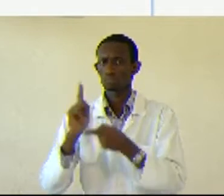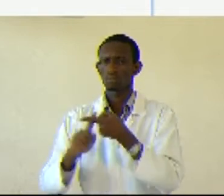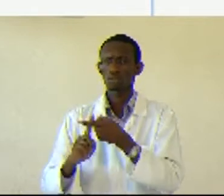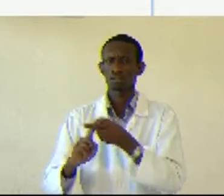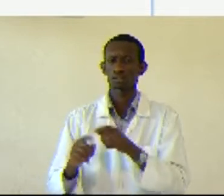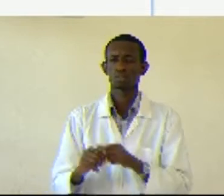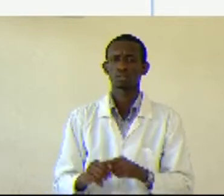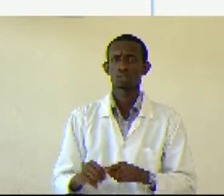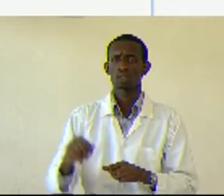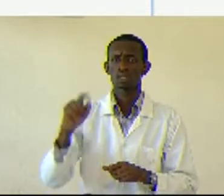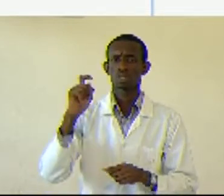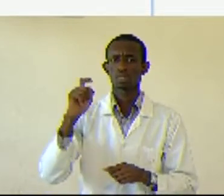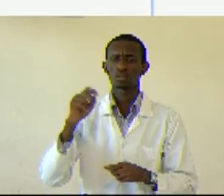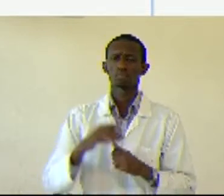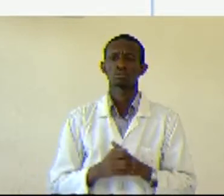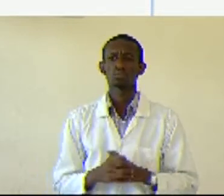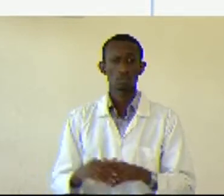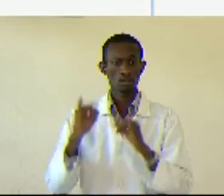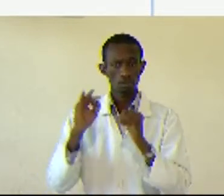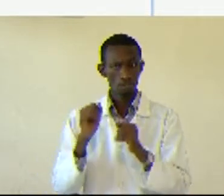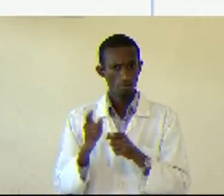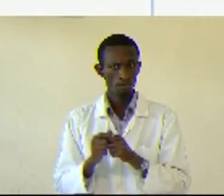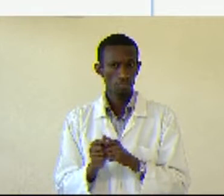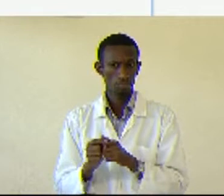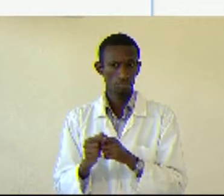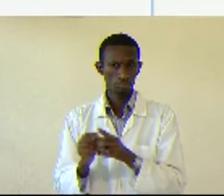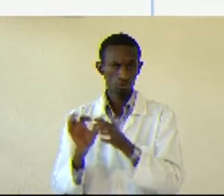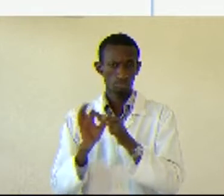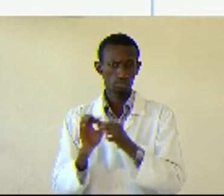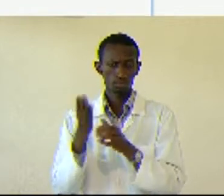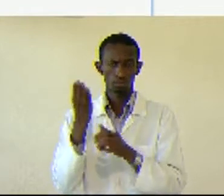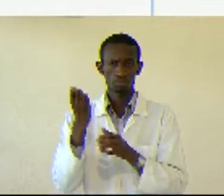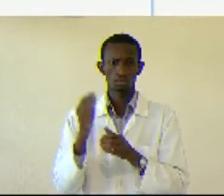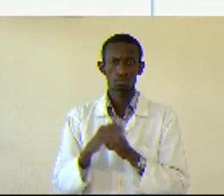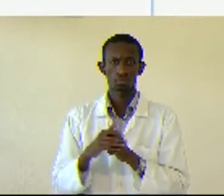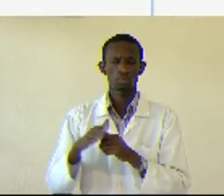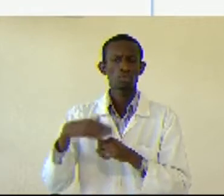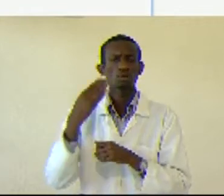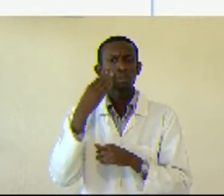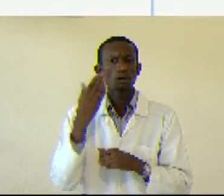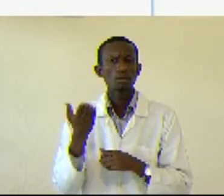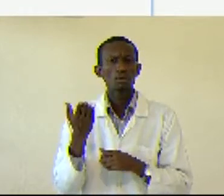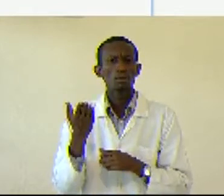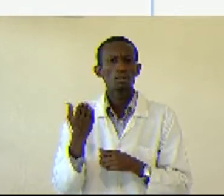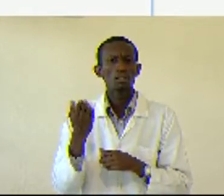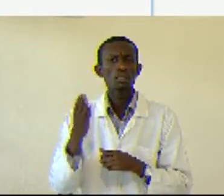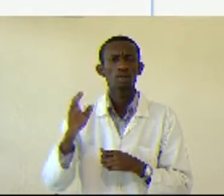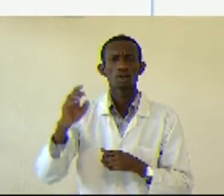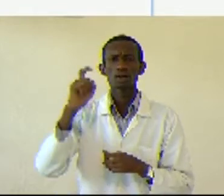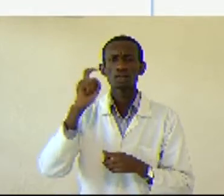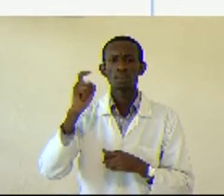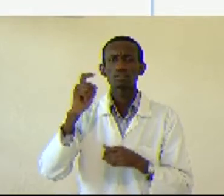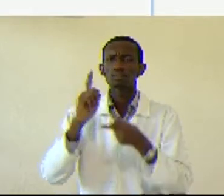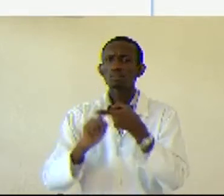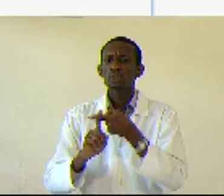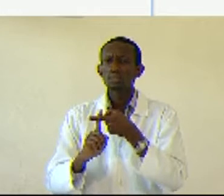Means that if I integrate this function, I'll be having cotan inverse of x plus c, or